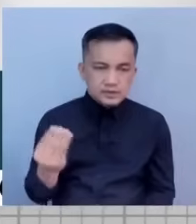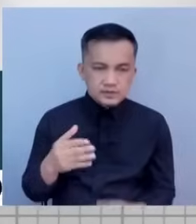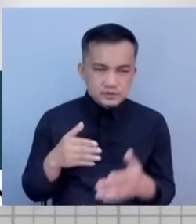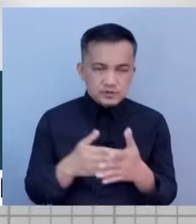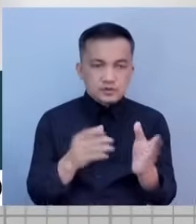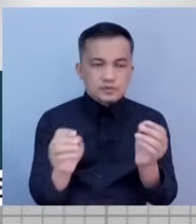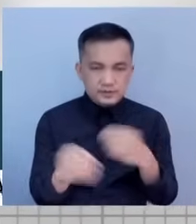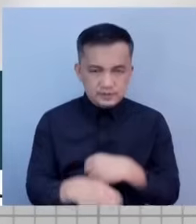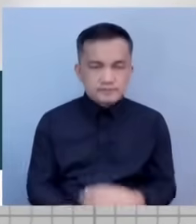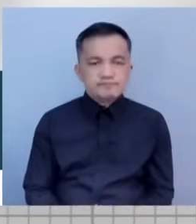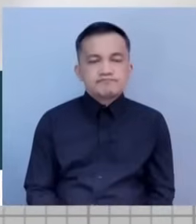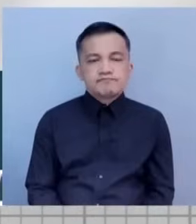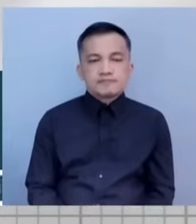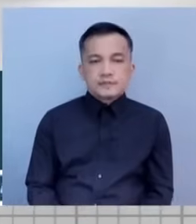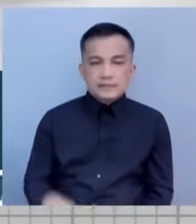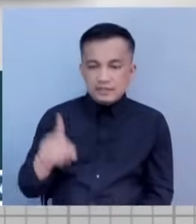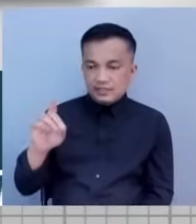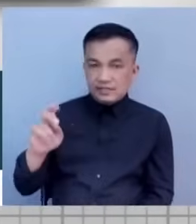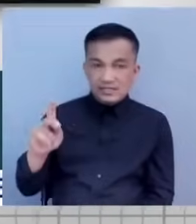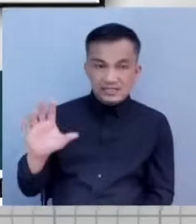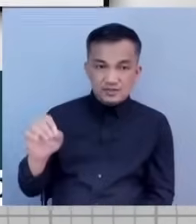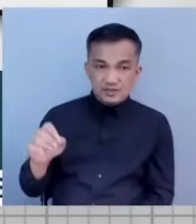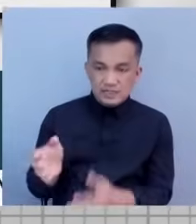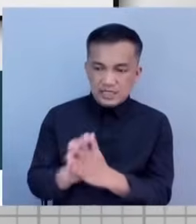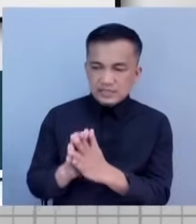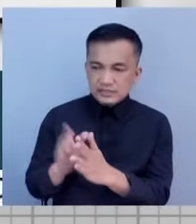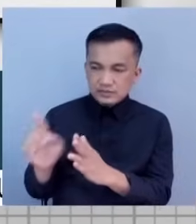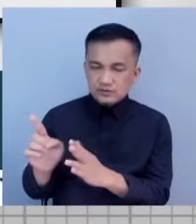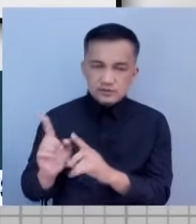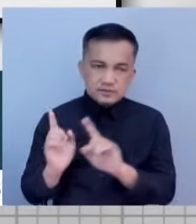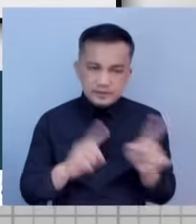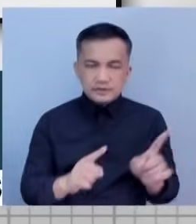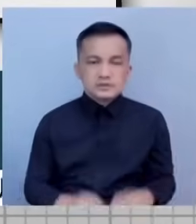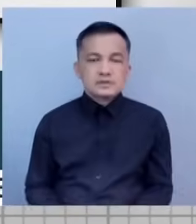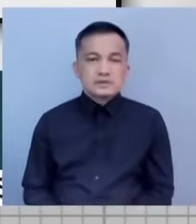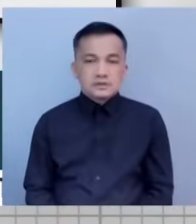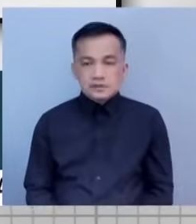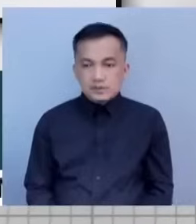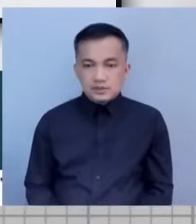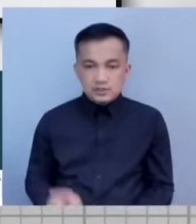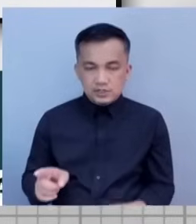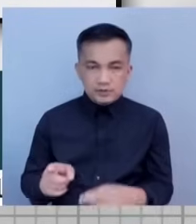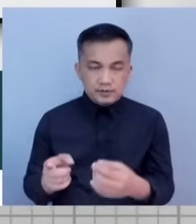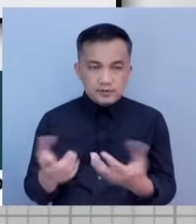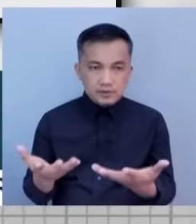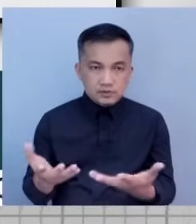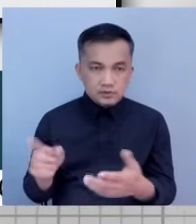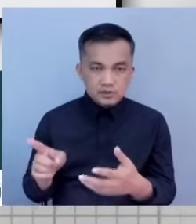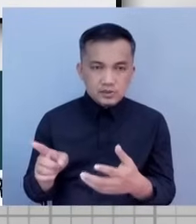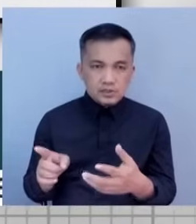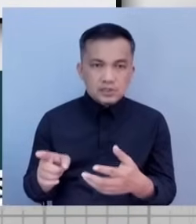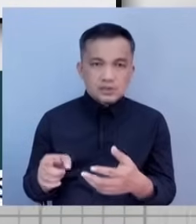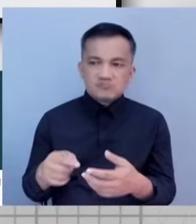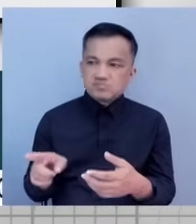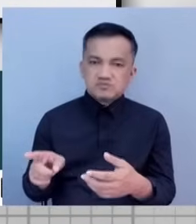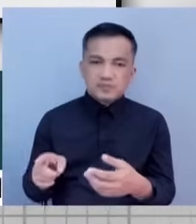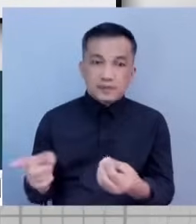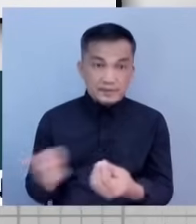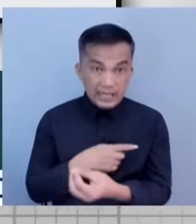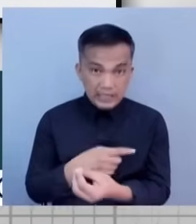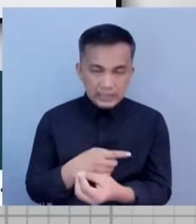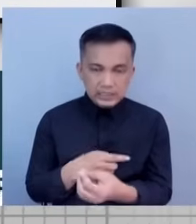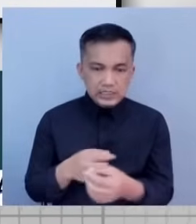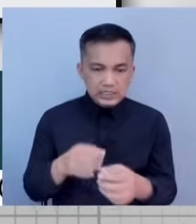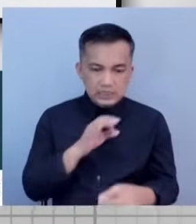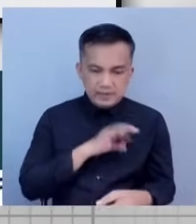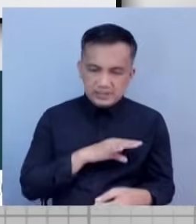Office. De Castro has been asked to file his counter-affidavit. If dismissed, De Castro will lose all his benefits and will be